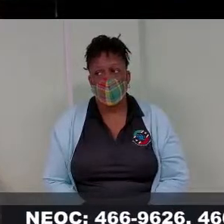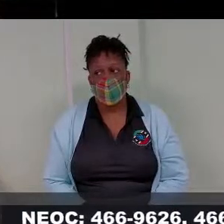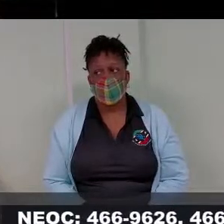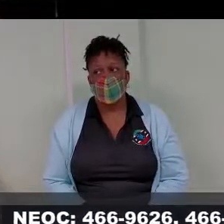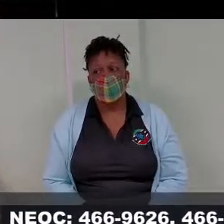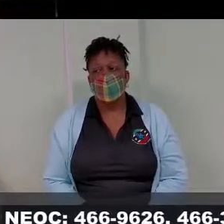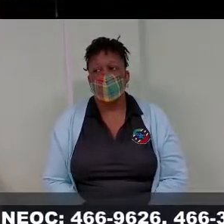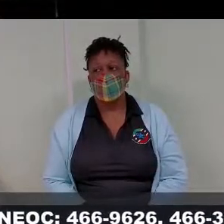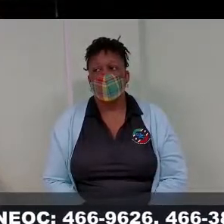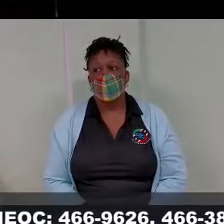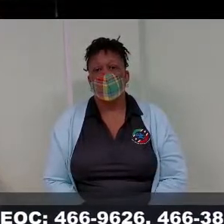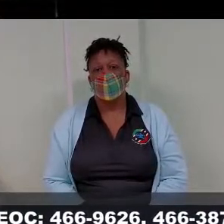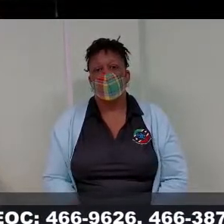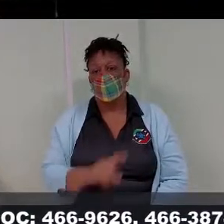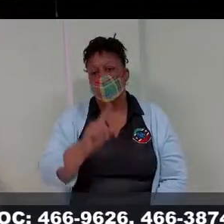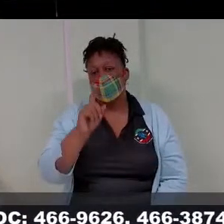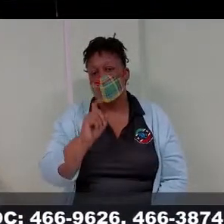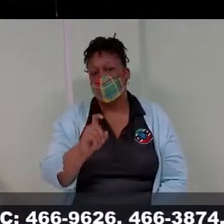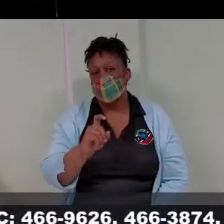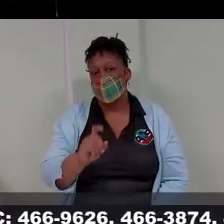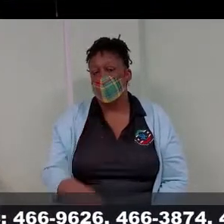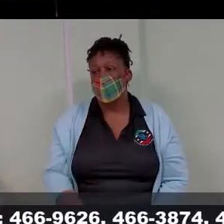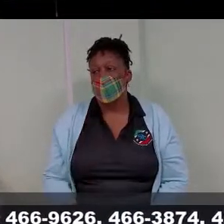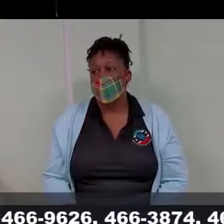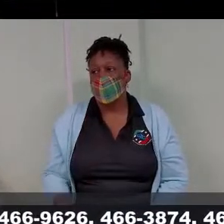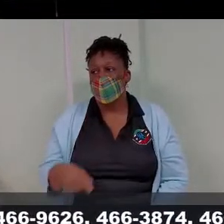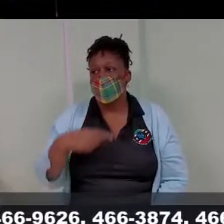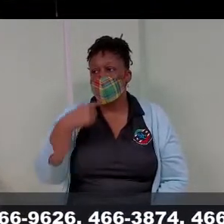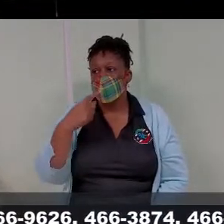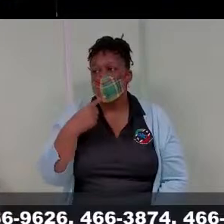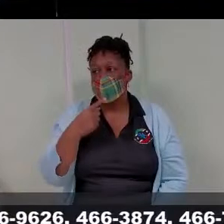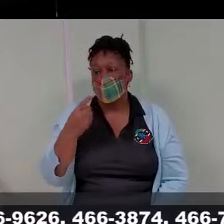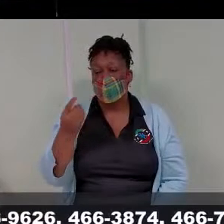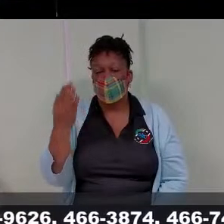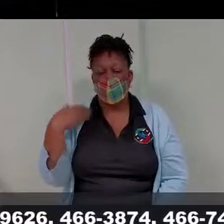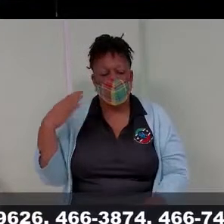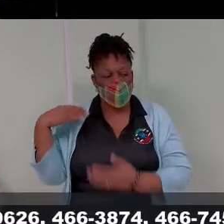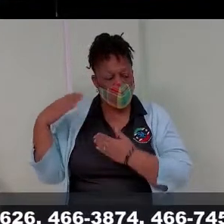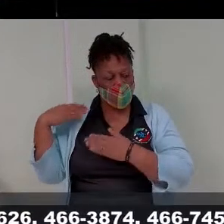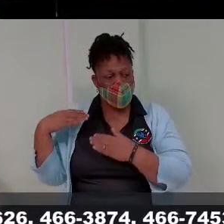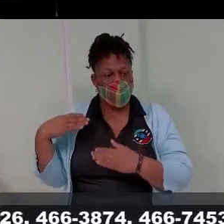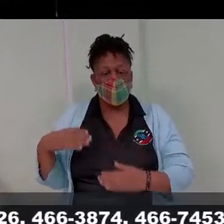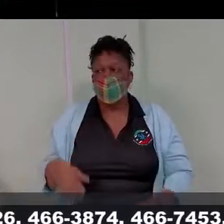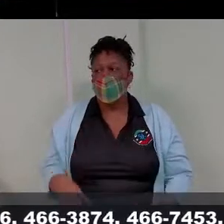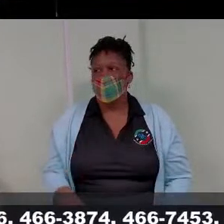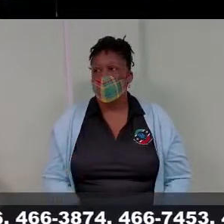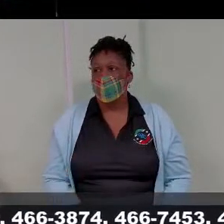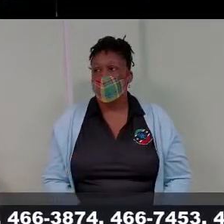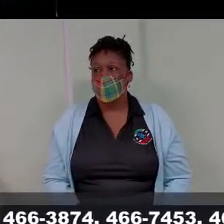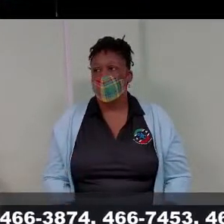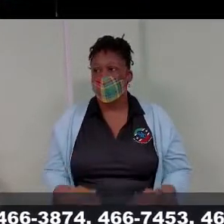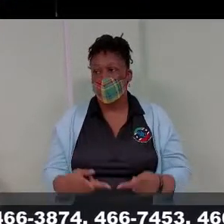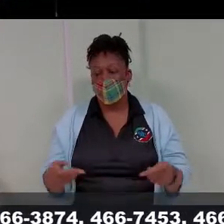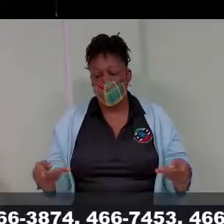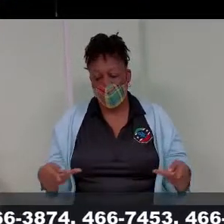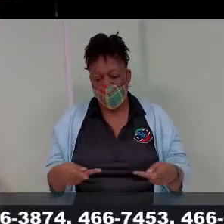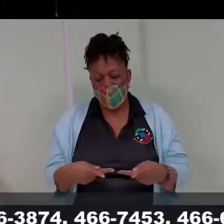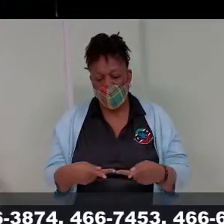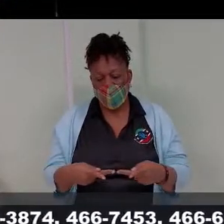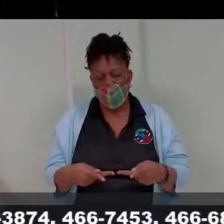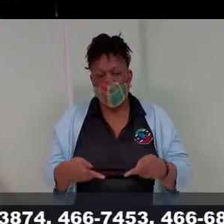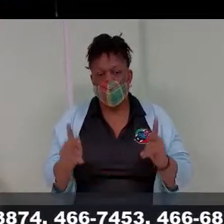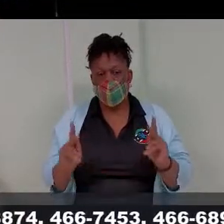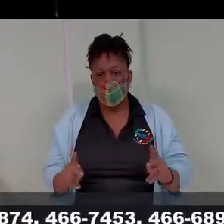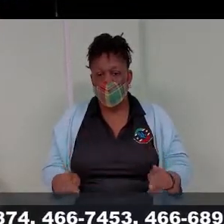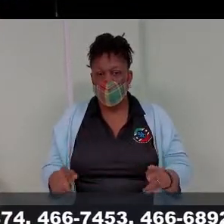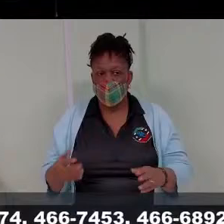Thank you, Leslie, for the question. Now, we've said here before that the places where persons are quarantined, they